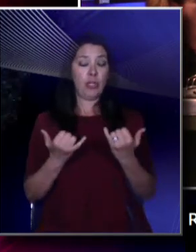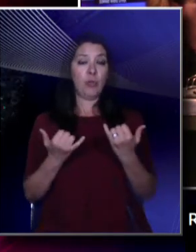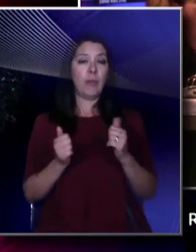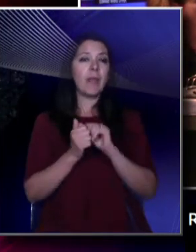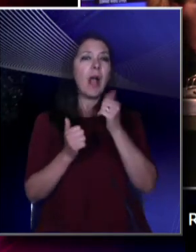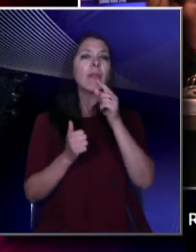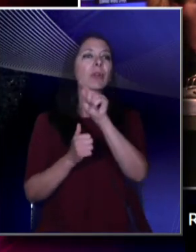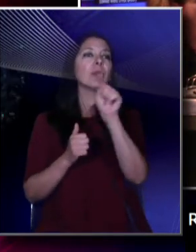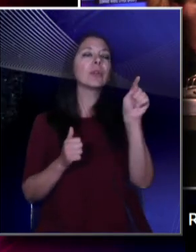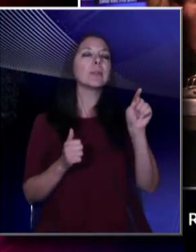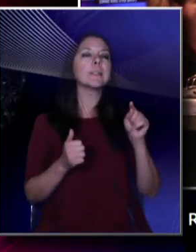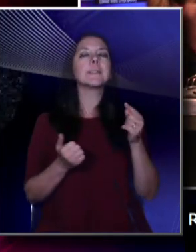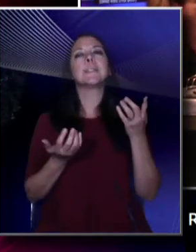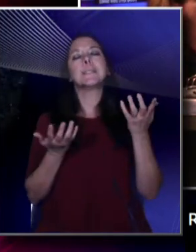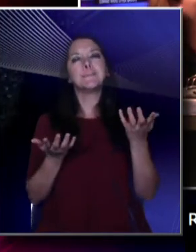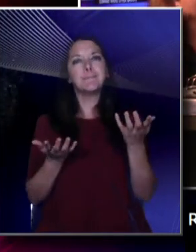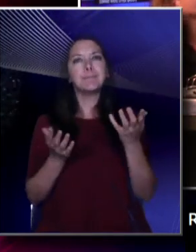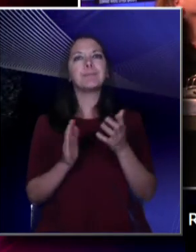groups,